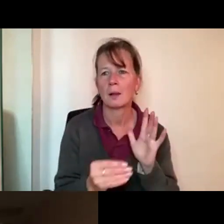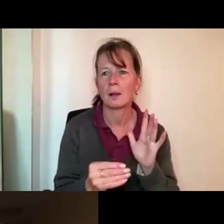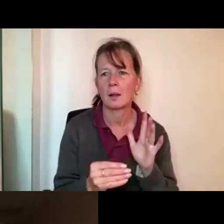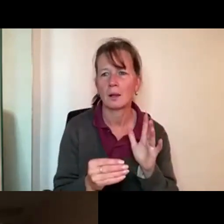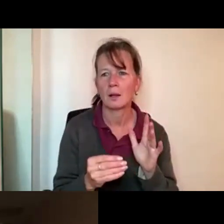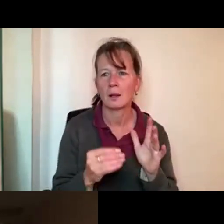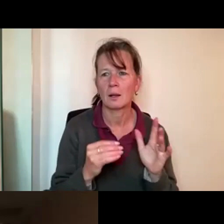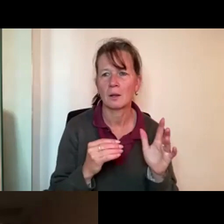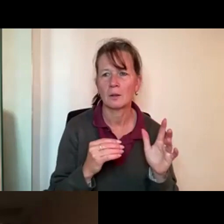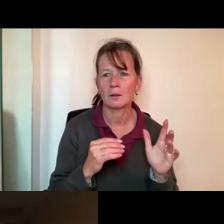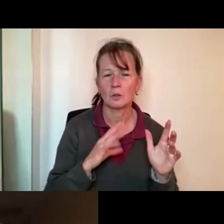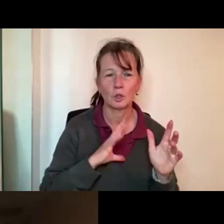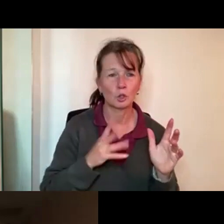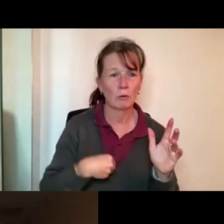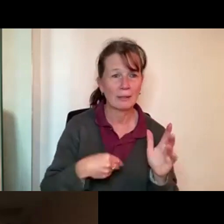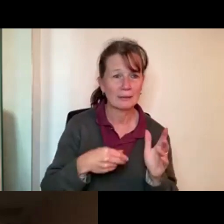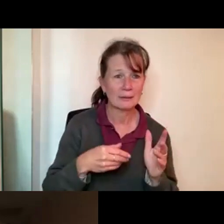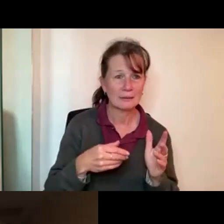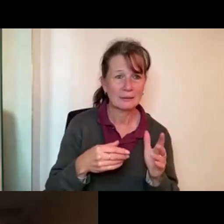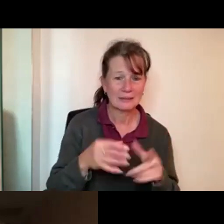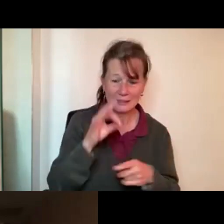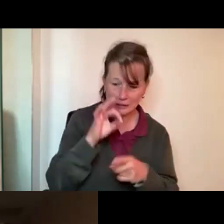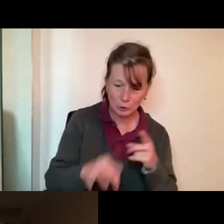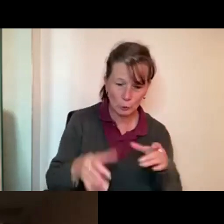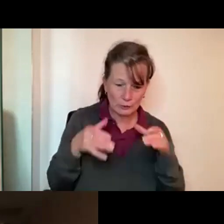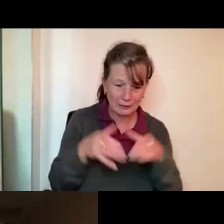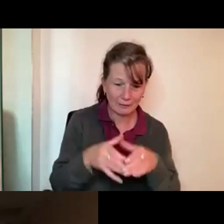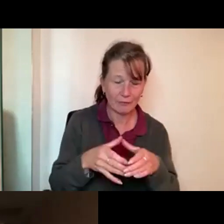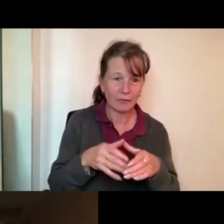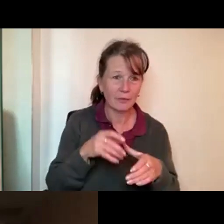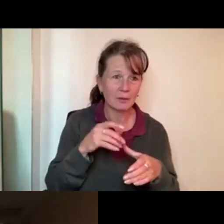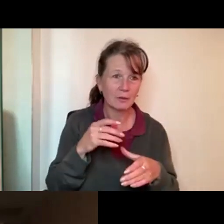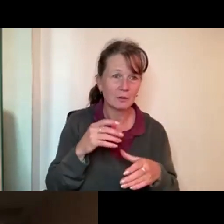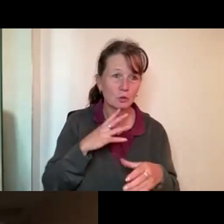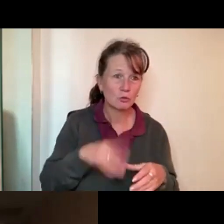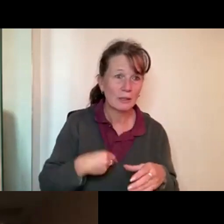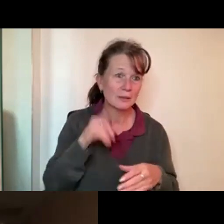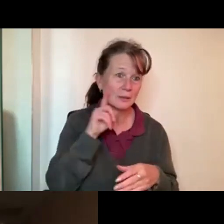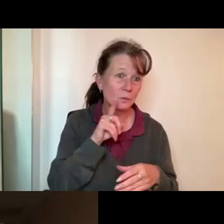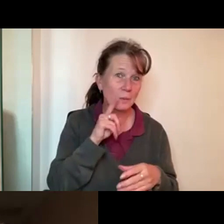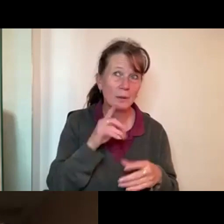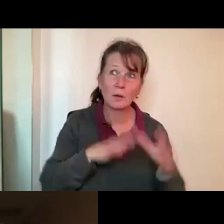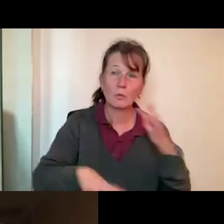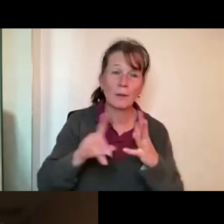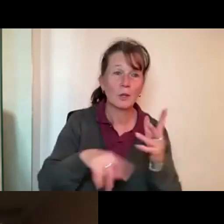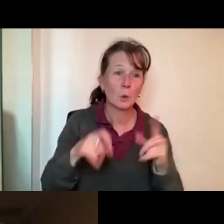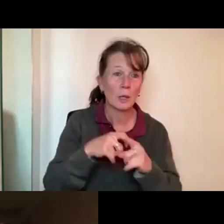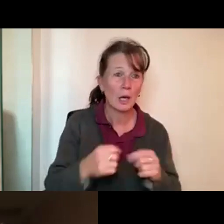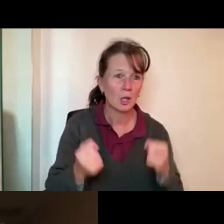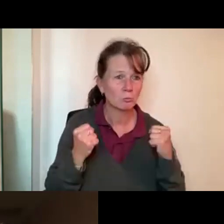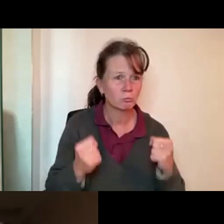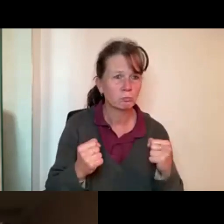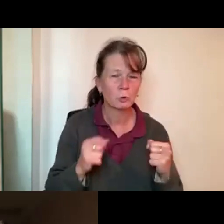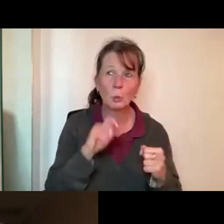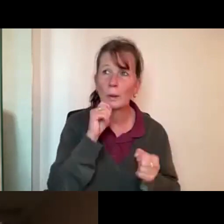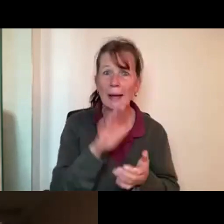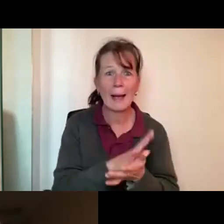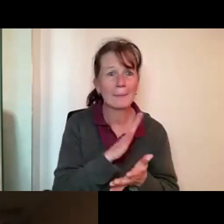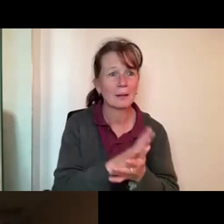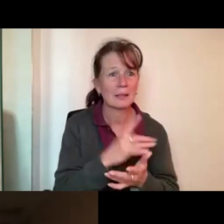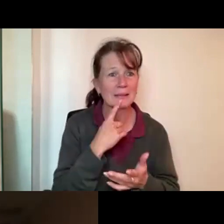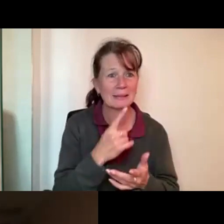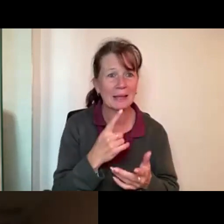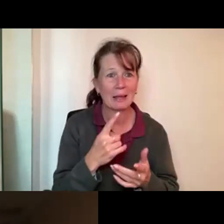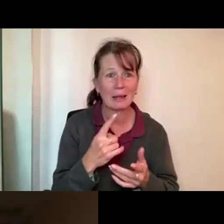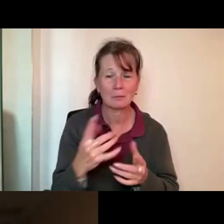trans exclusive so-called feminists in the UK who would quite happily align themselves with